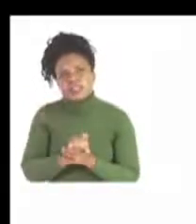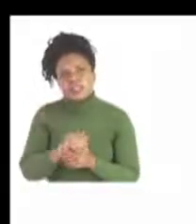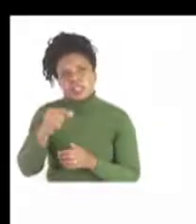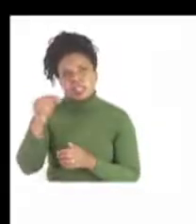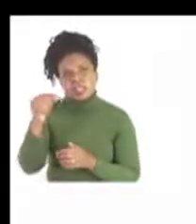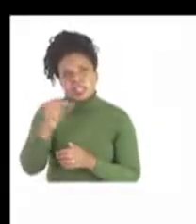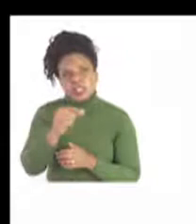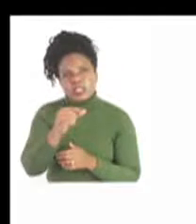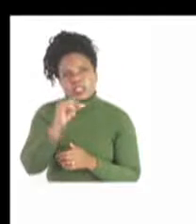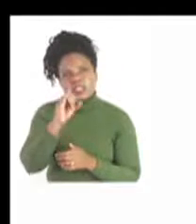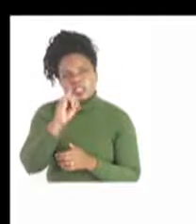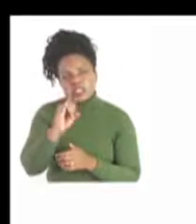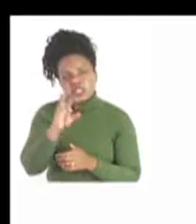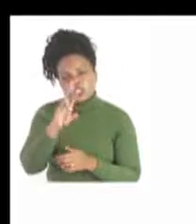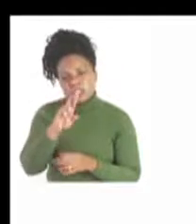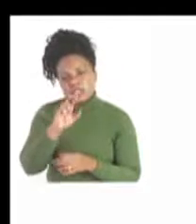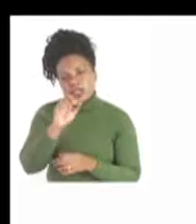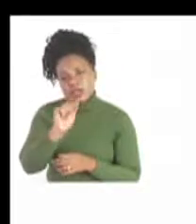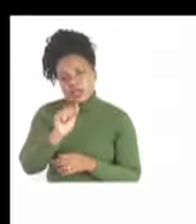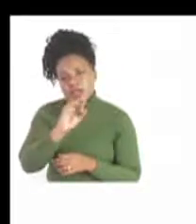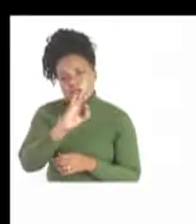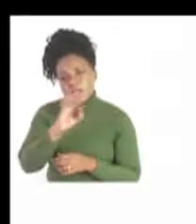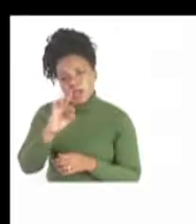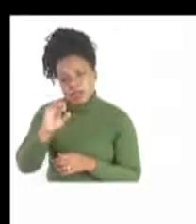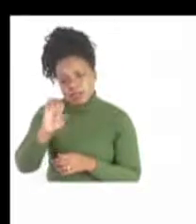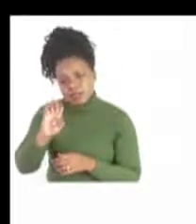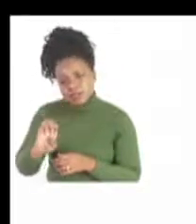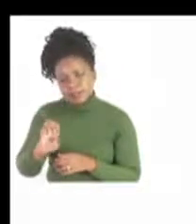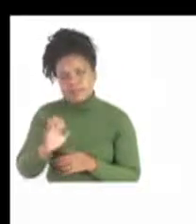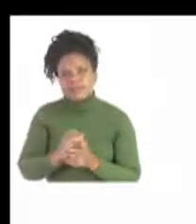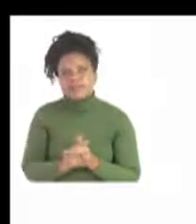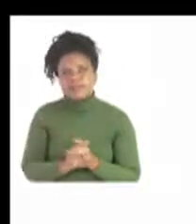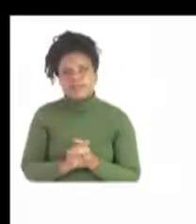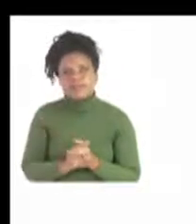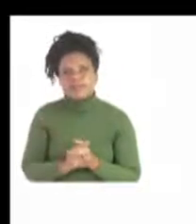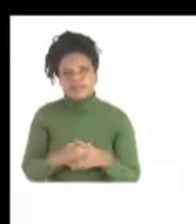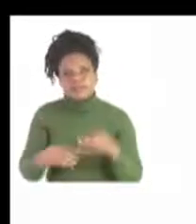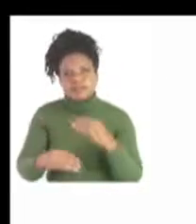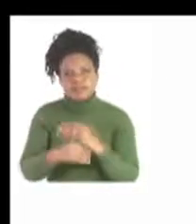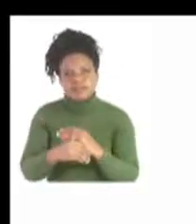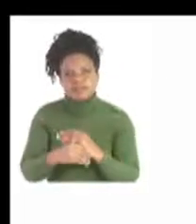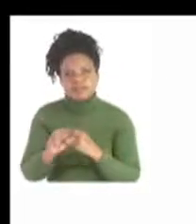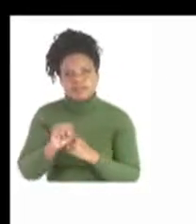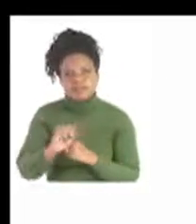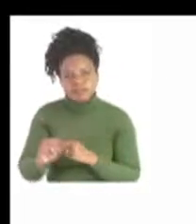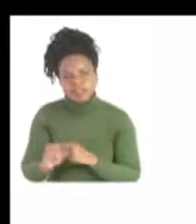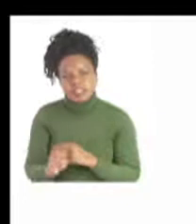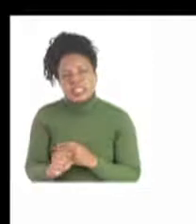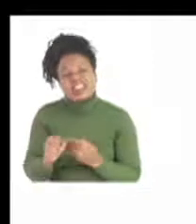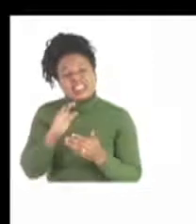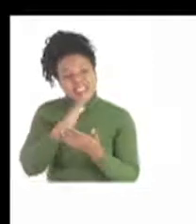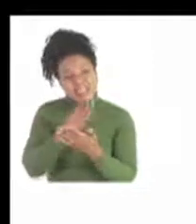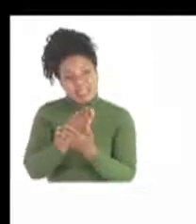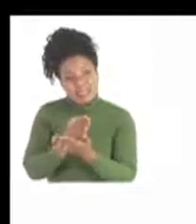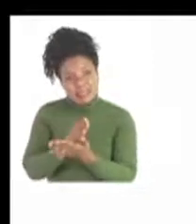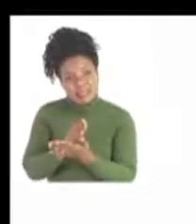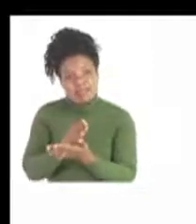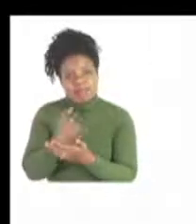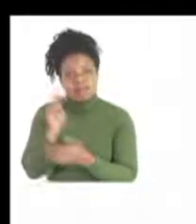always plural. For example, scissors,